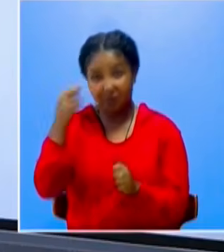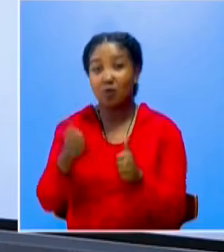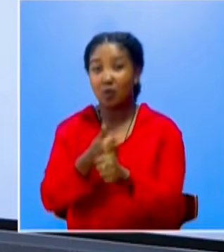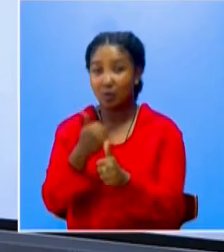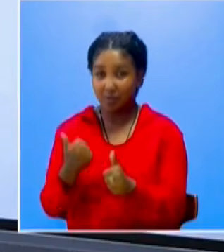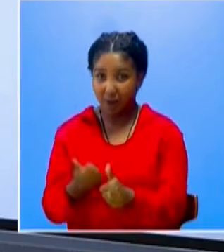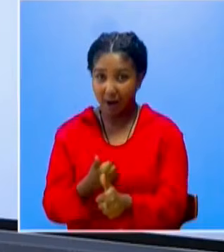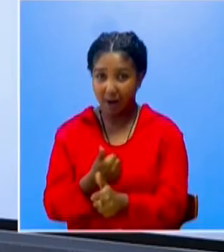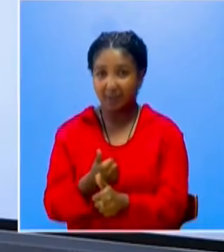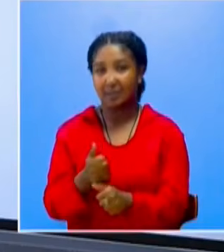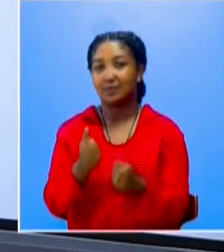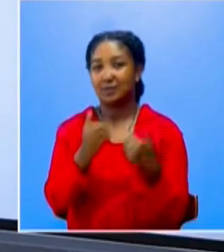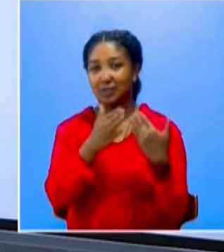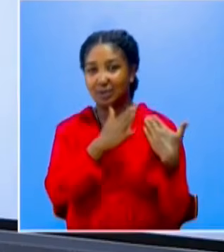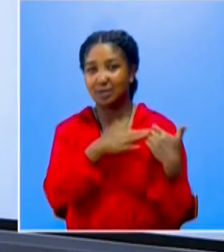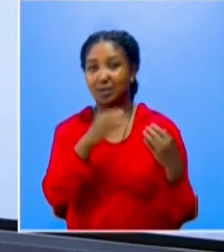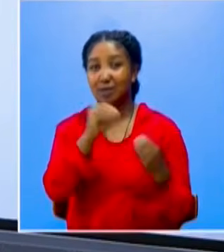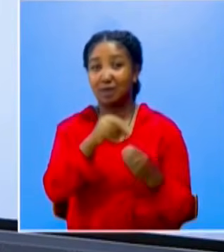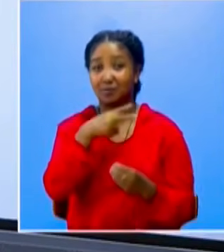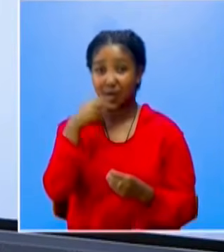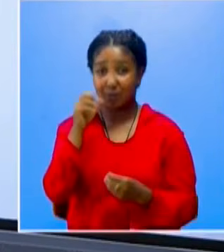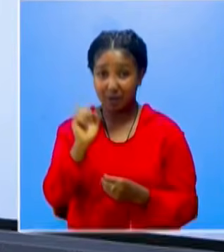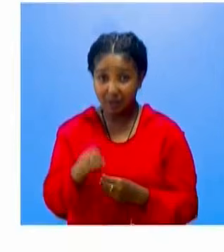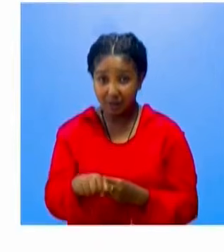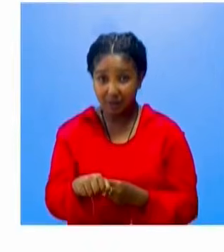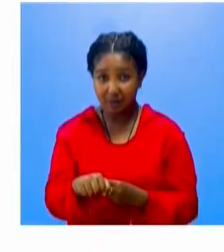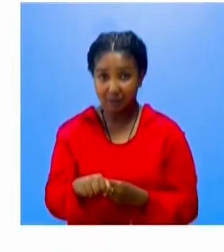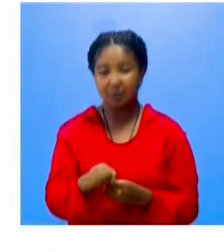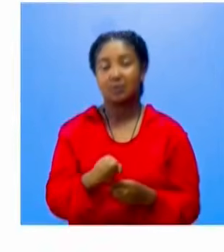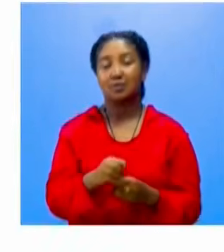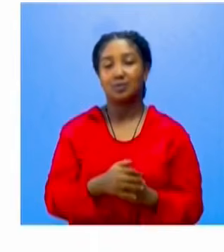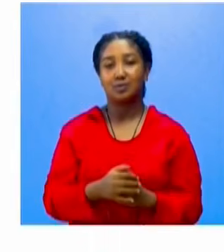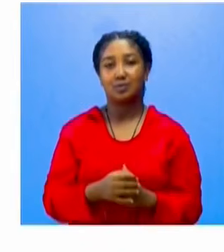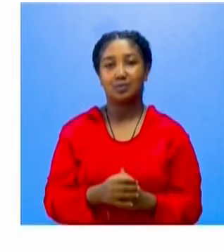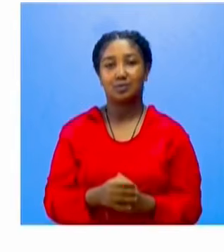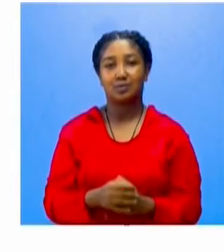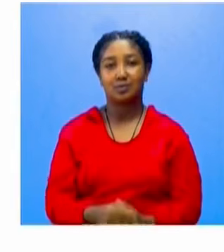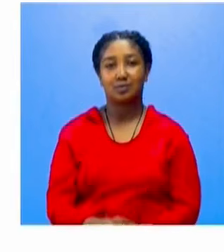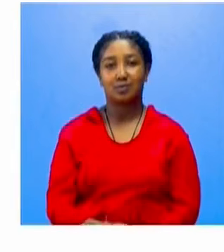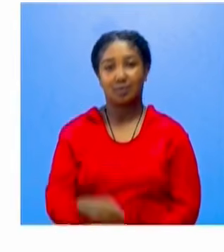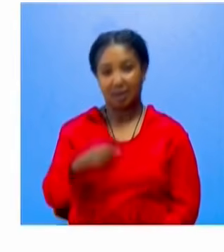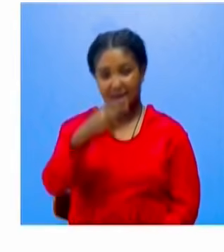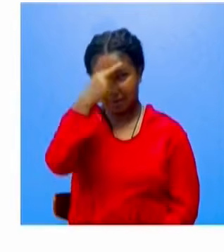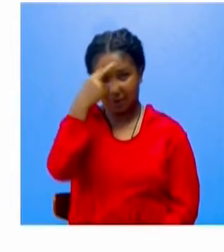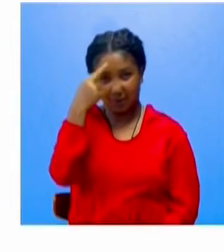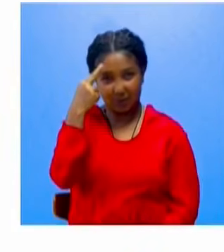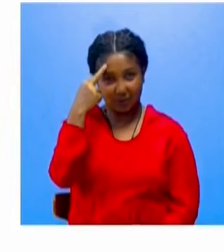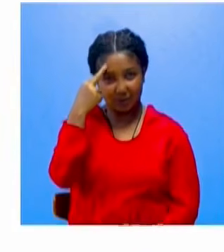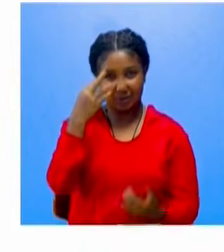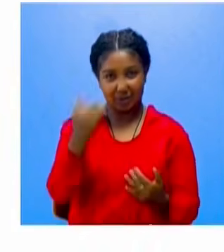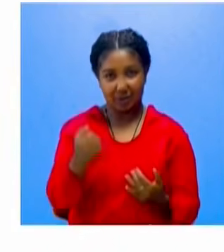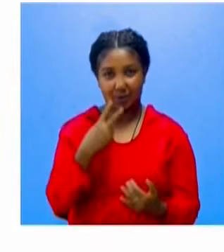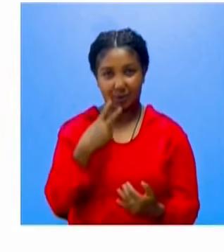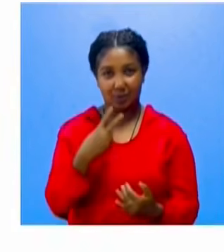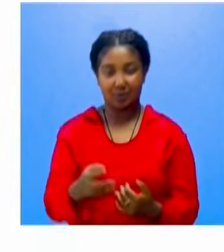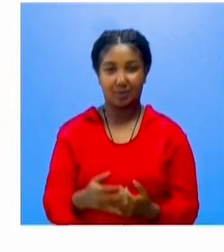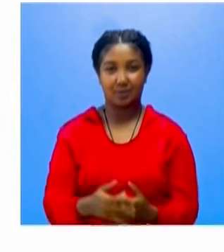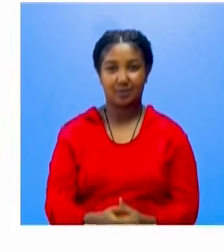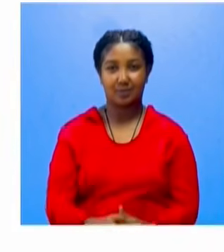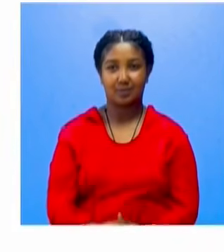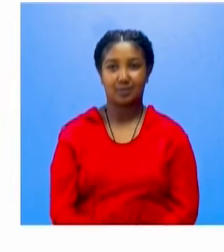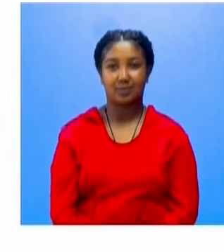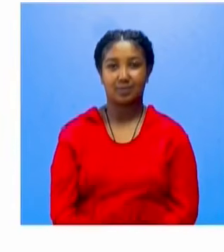by subject plus verb, a clause, right? Okay. Because, now look.